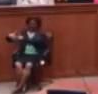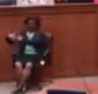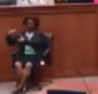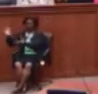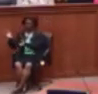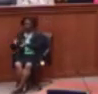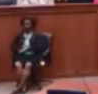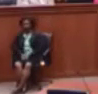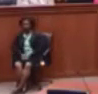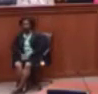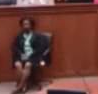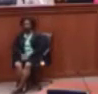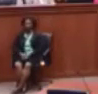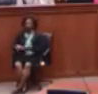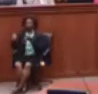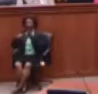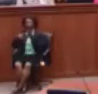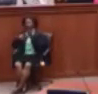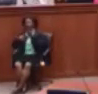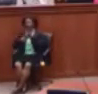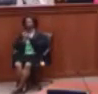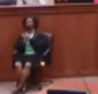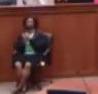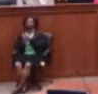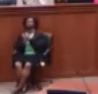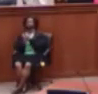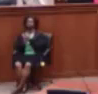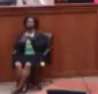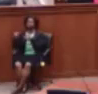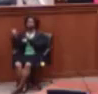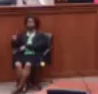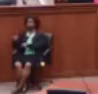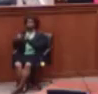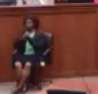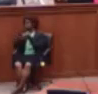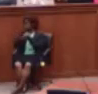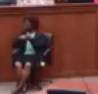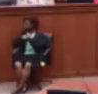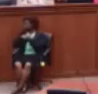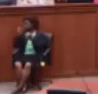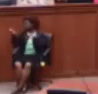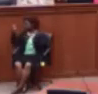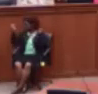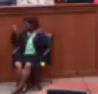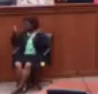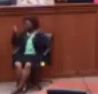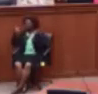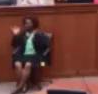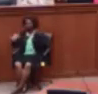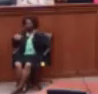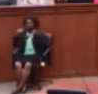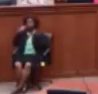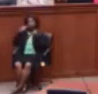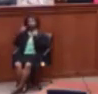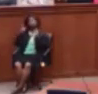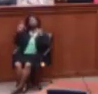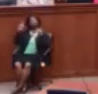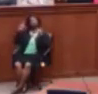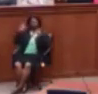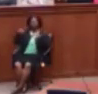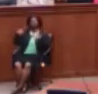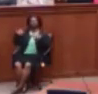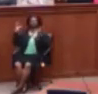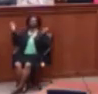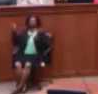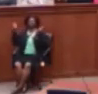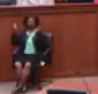The fourth thing is strong support to celebrate Jumpstart successes. One area is